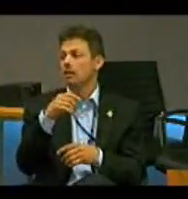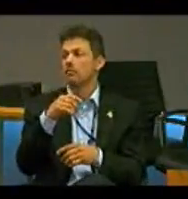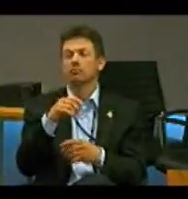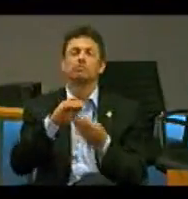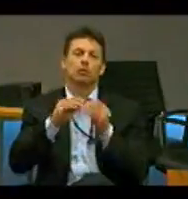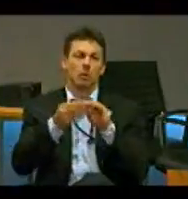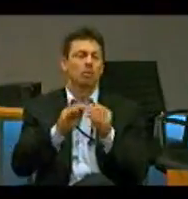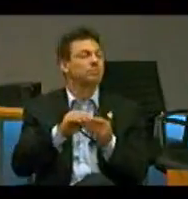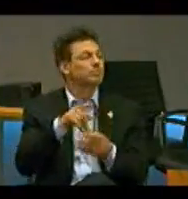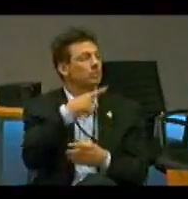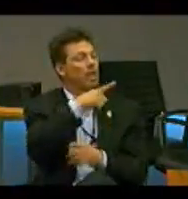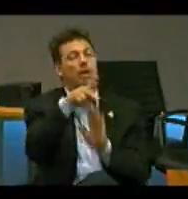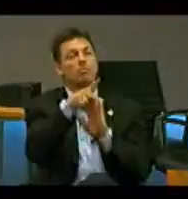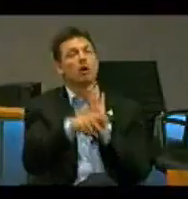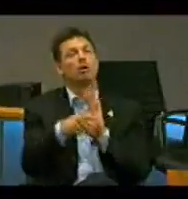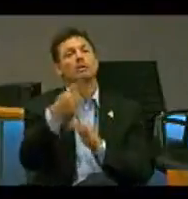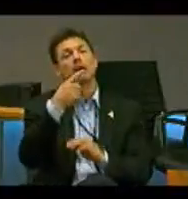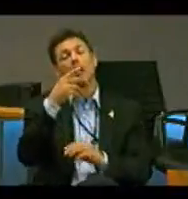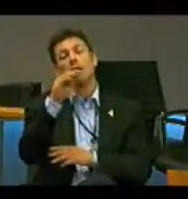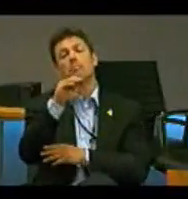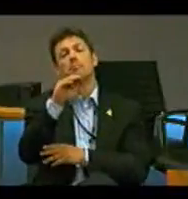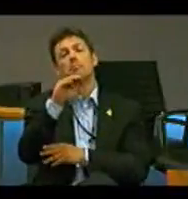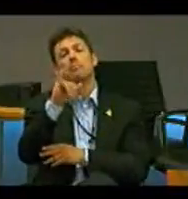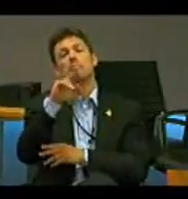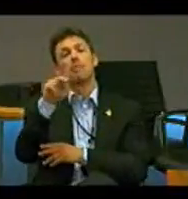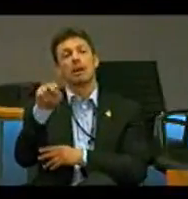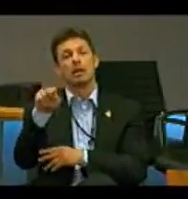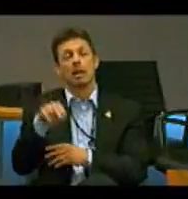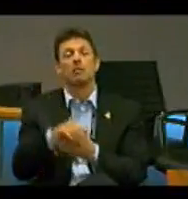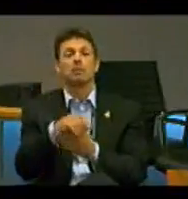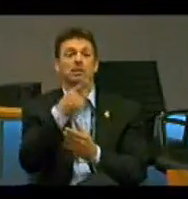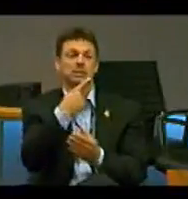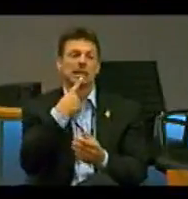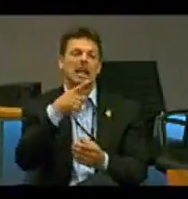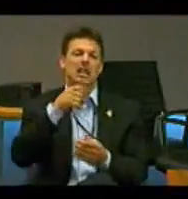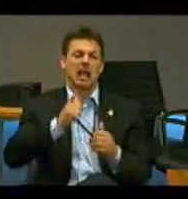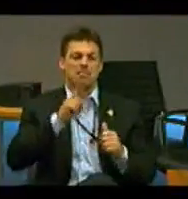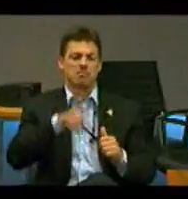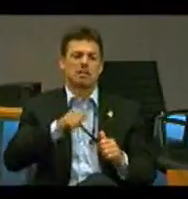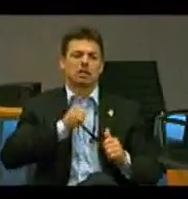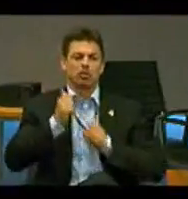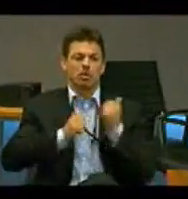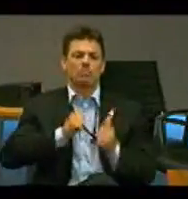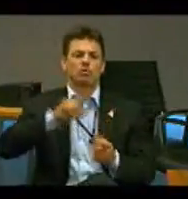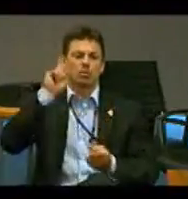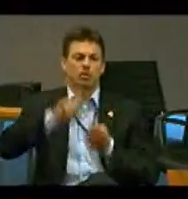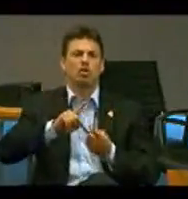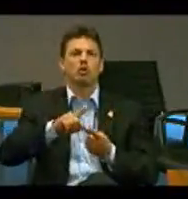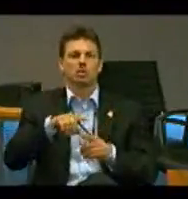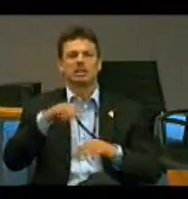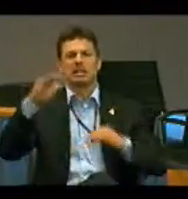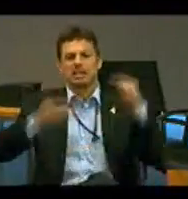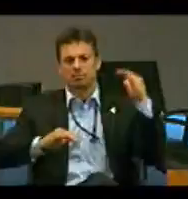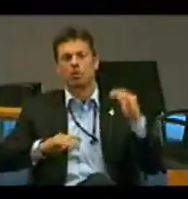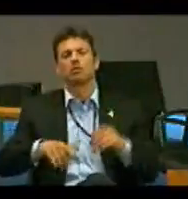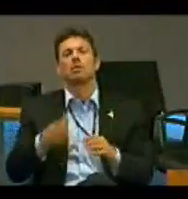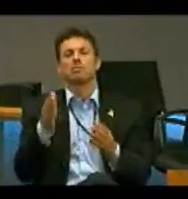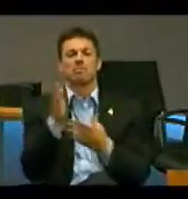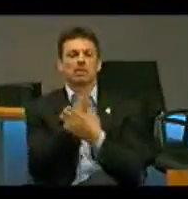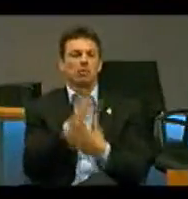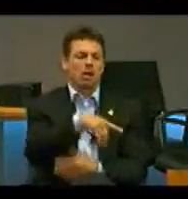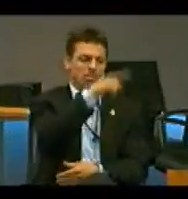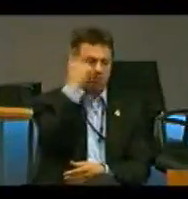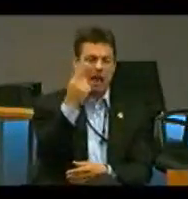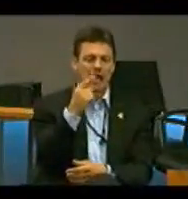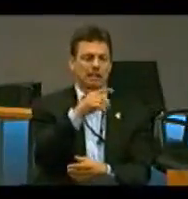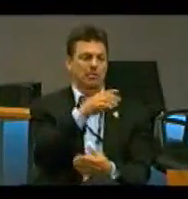discipline policy, said, Minneapolis public schools must aggressively reduce the disproportionality between black and brown students and